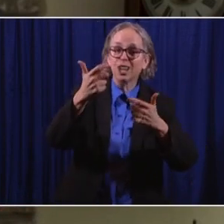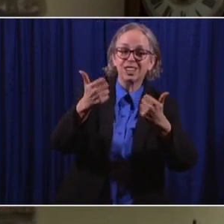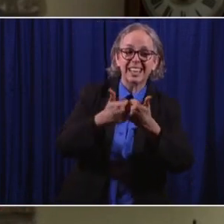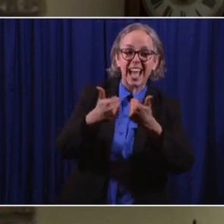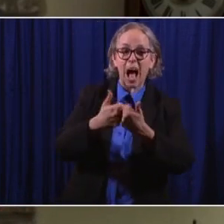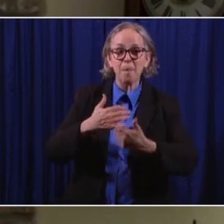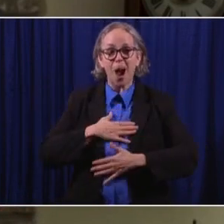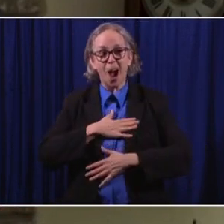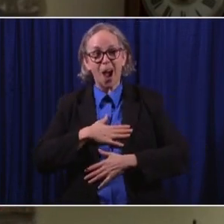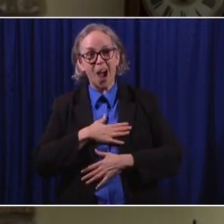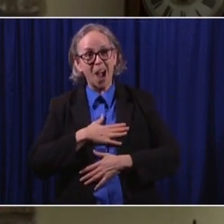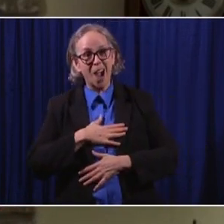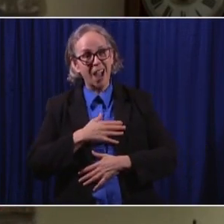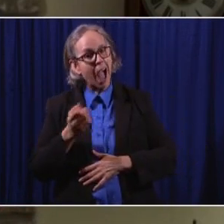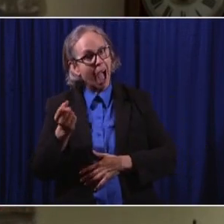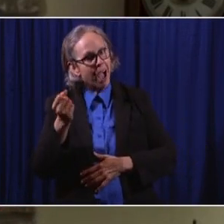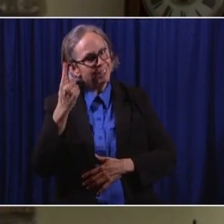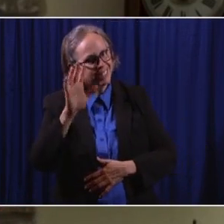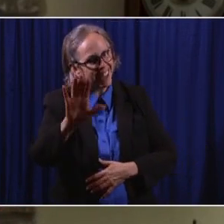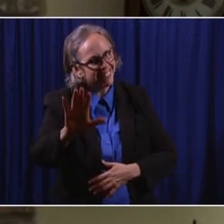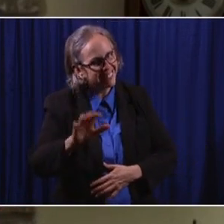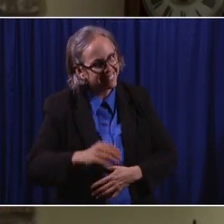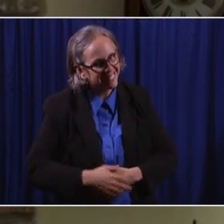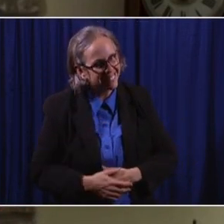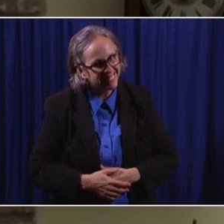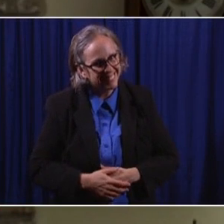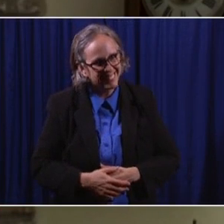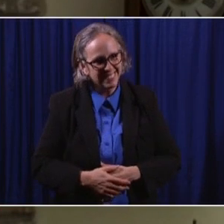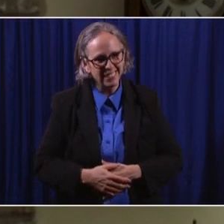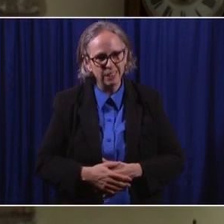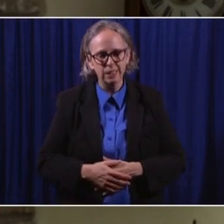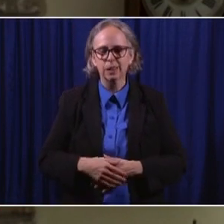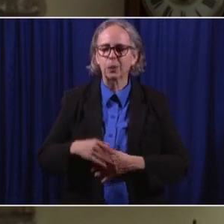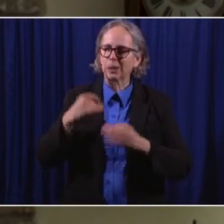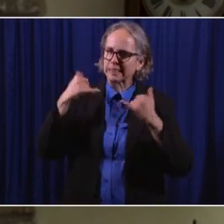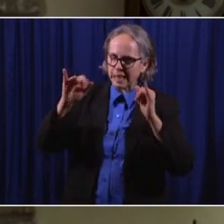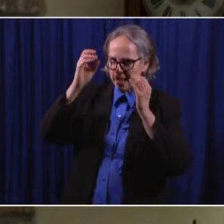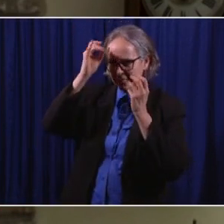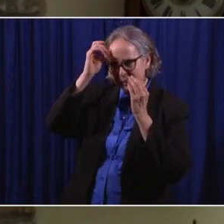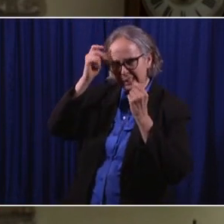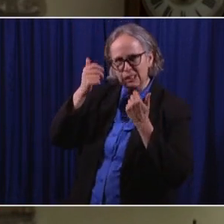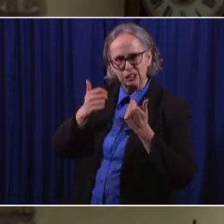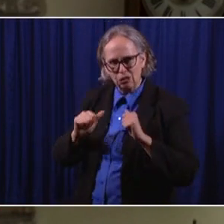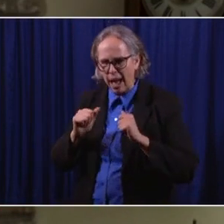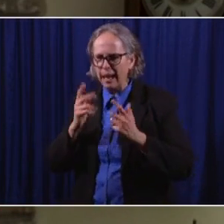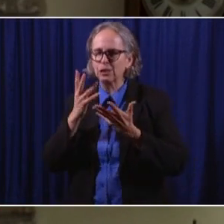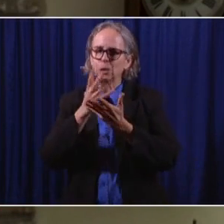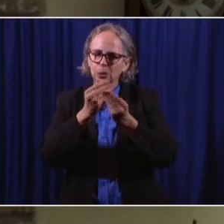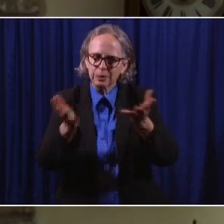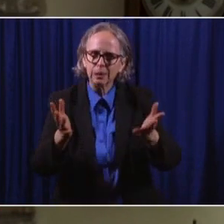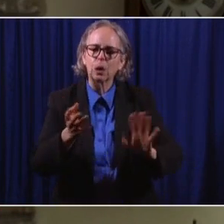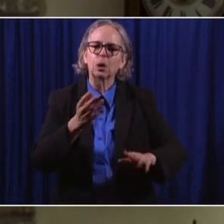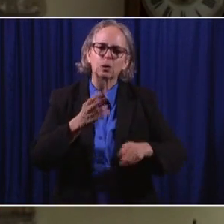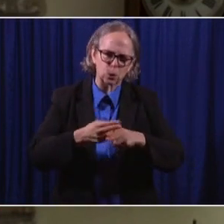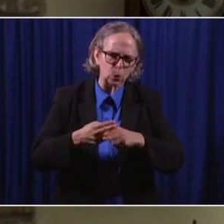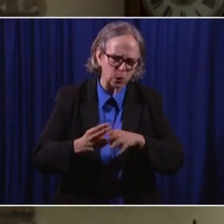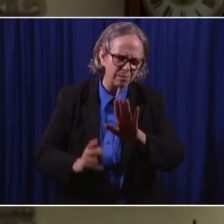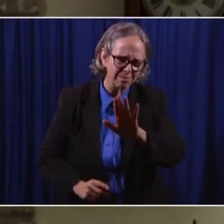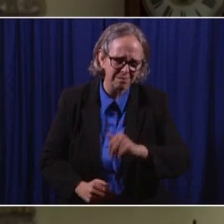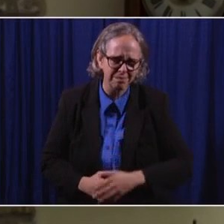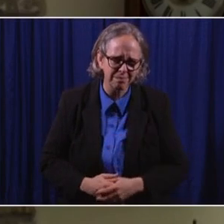fully understand that. We will try to have something shortly and kind of tell you where we are on this as we continue